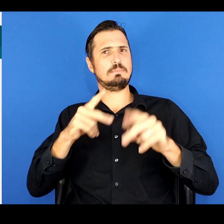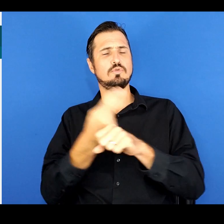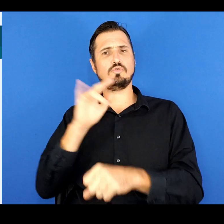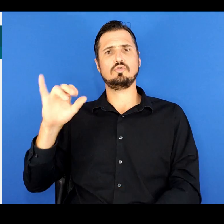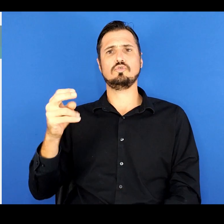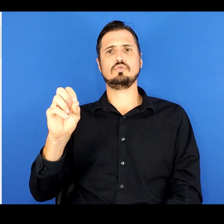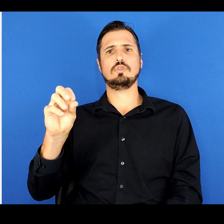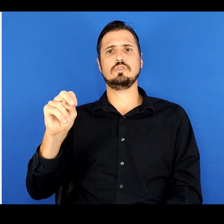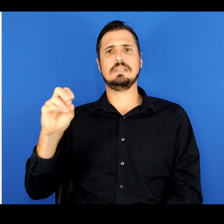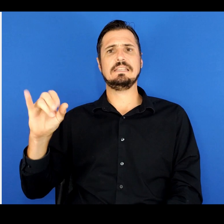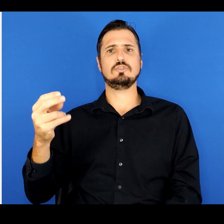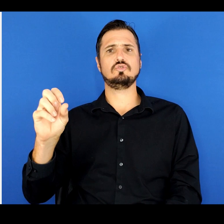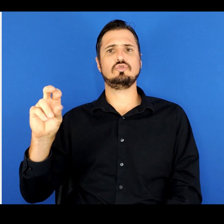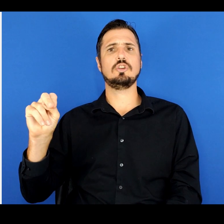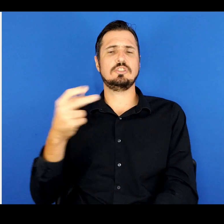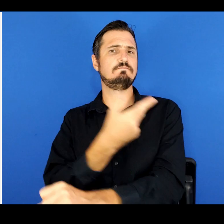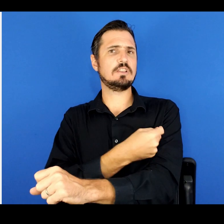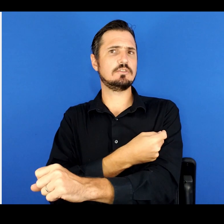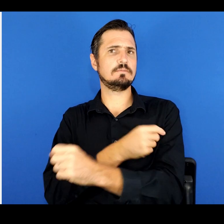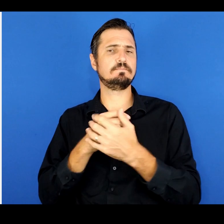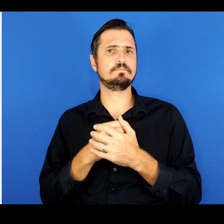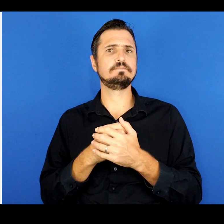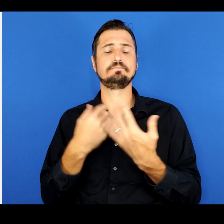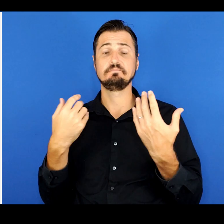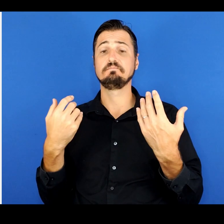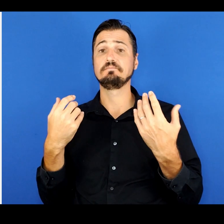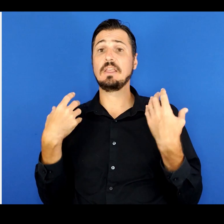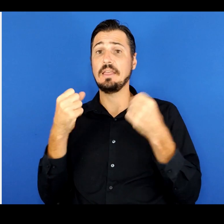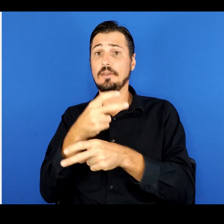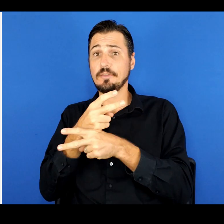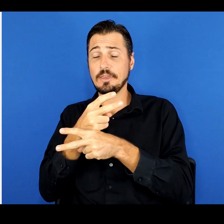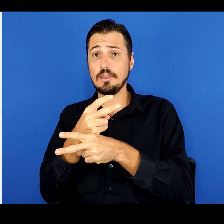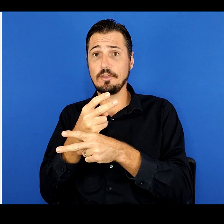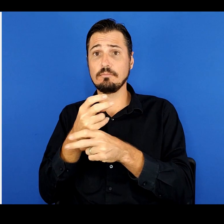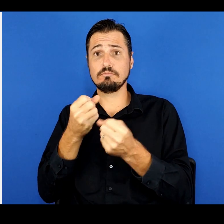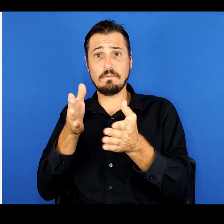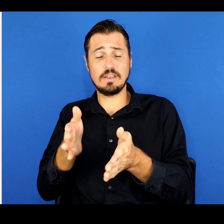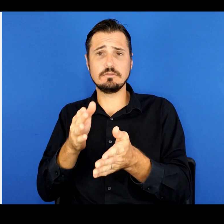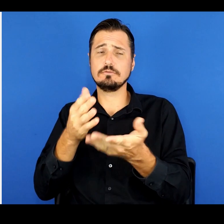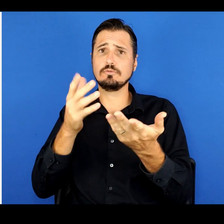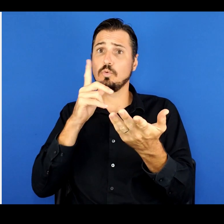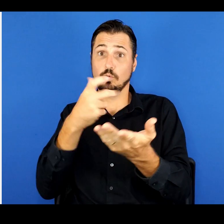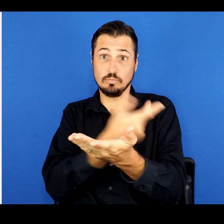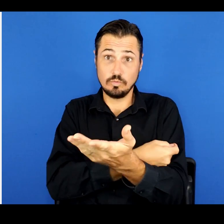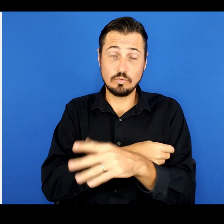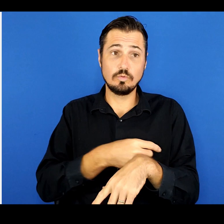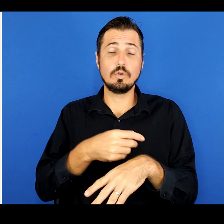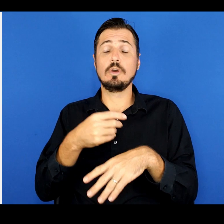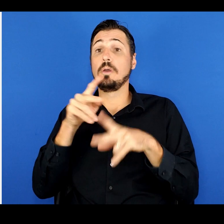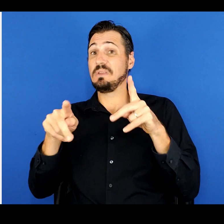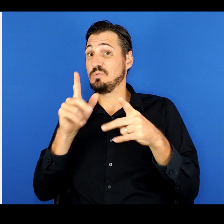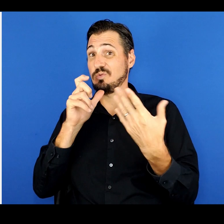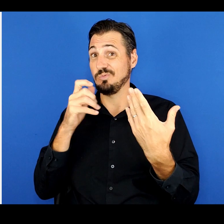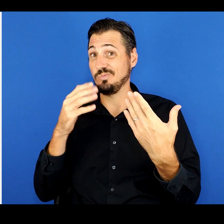COVID-19 vaccine. Healthcare providers administering the vaccine and vaccine recipients or caregivers should review the new